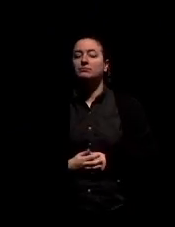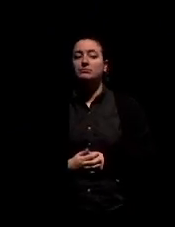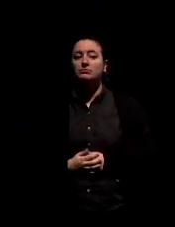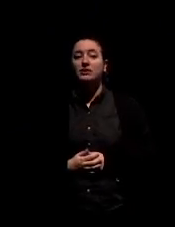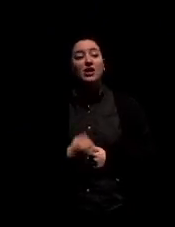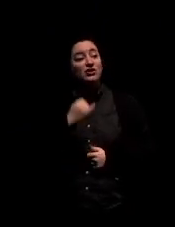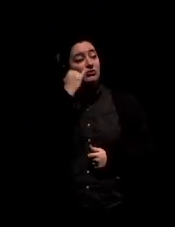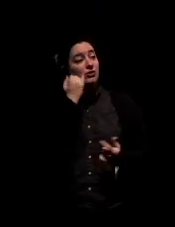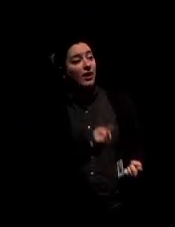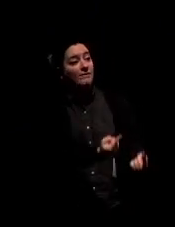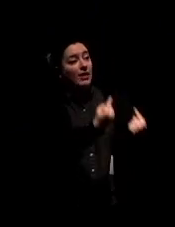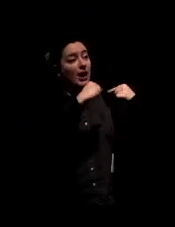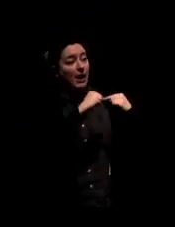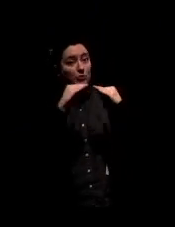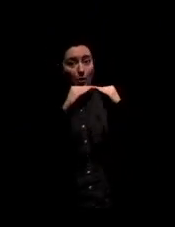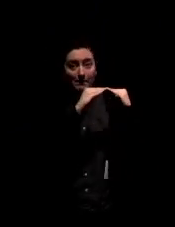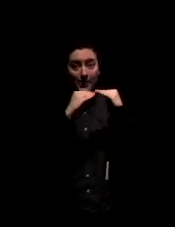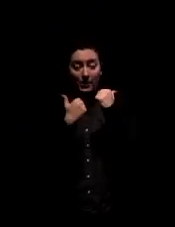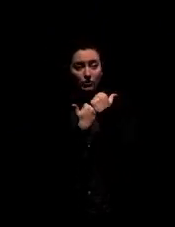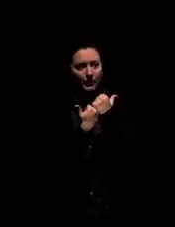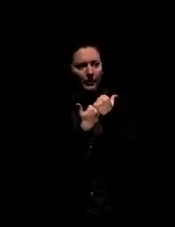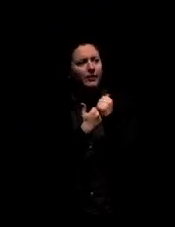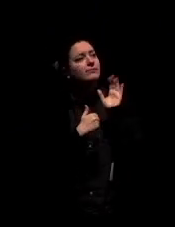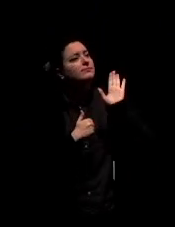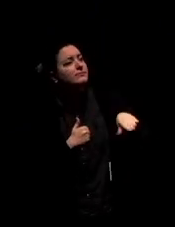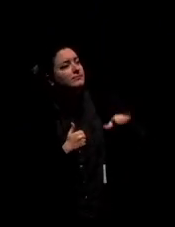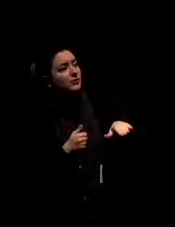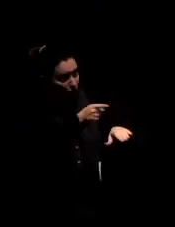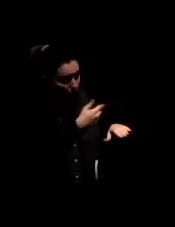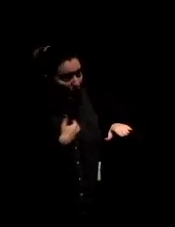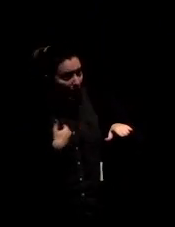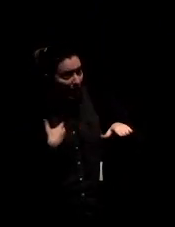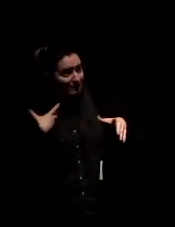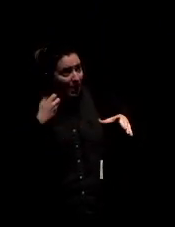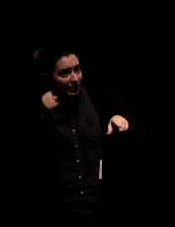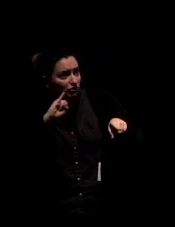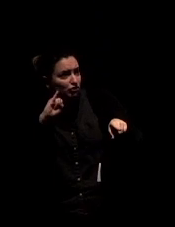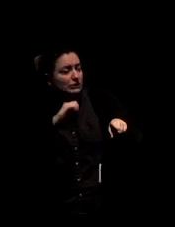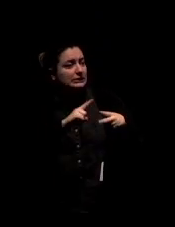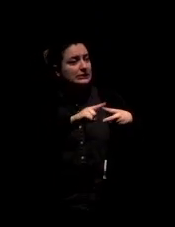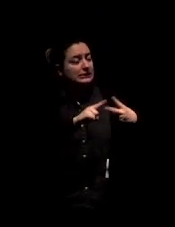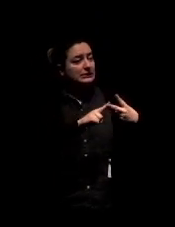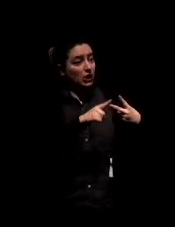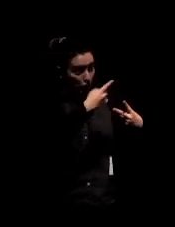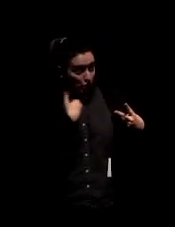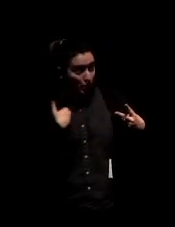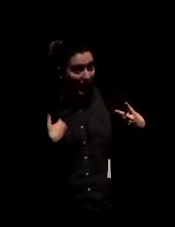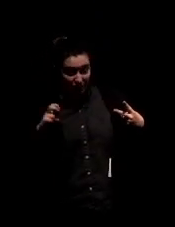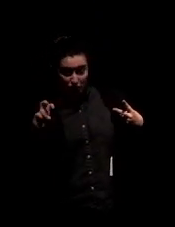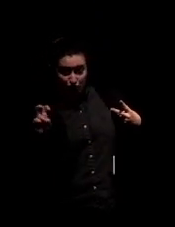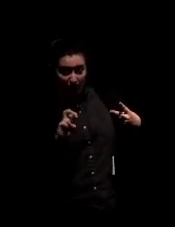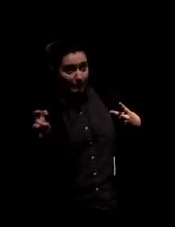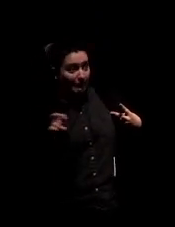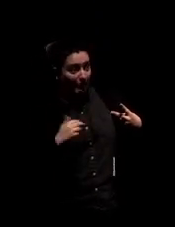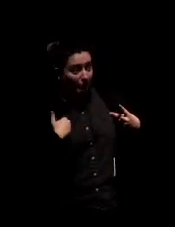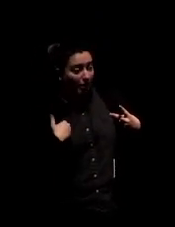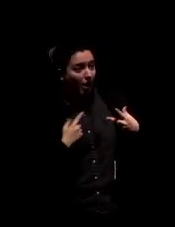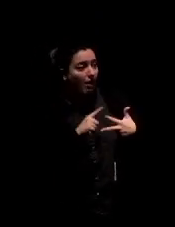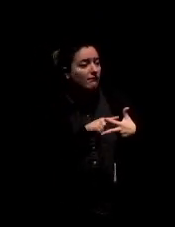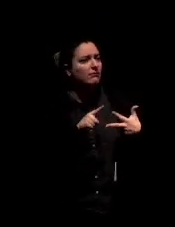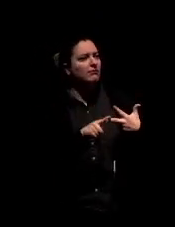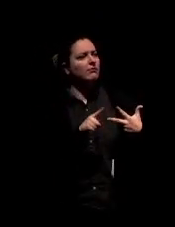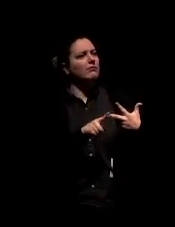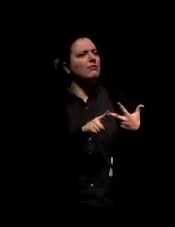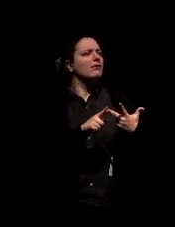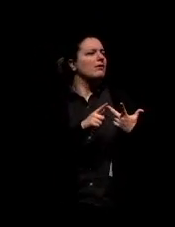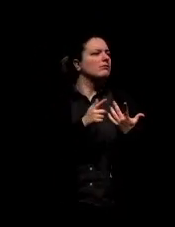are they connected to care? Do they have health insurance? How did they get there that day? Was it difficult to get there via transportation?